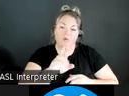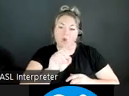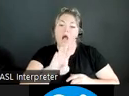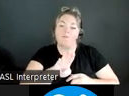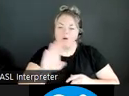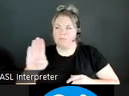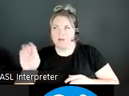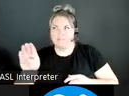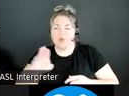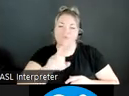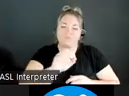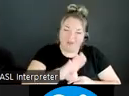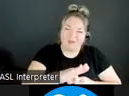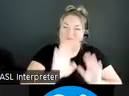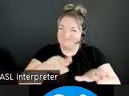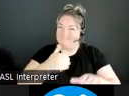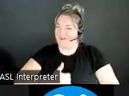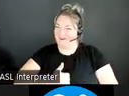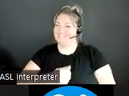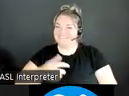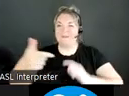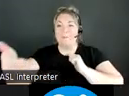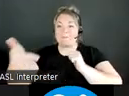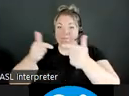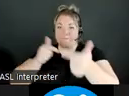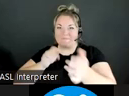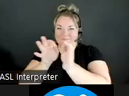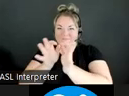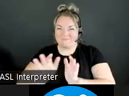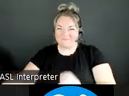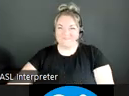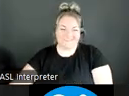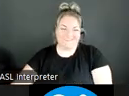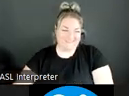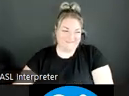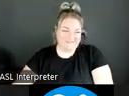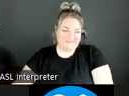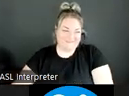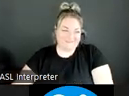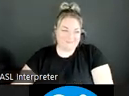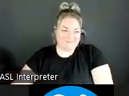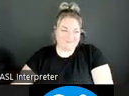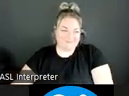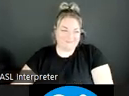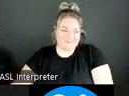right? Okay, sorry. I knew it when I said it wrong.